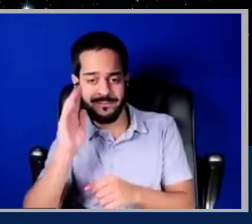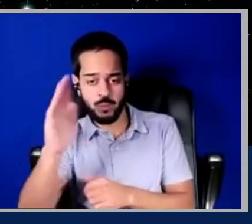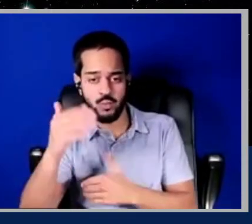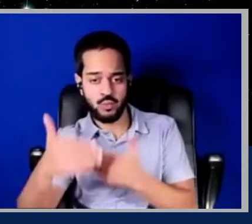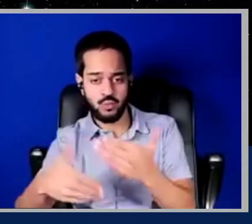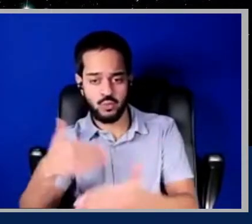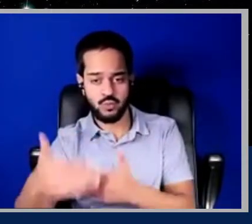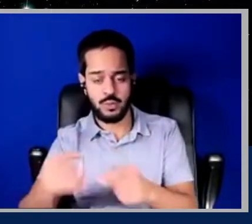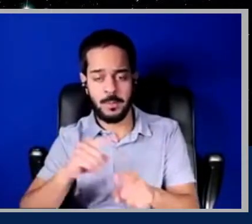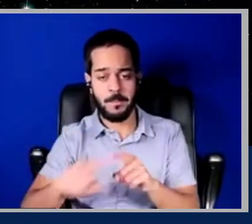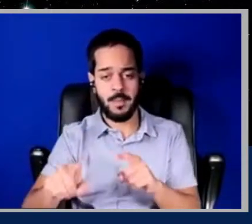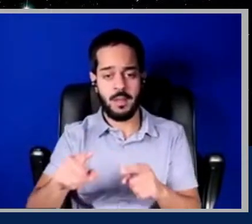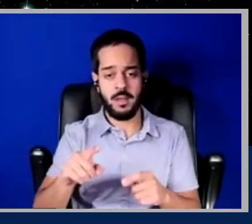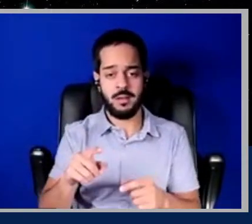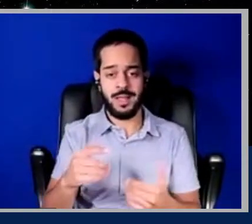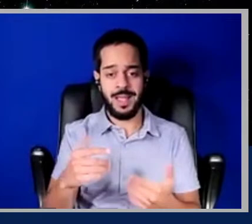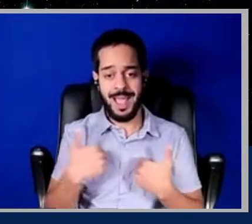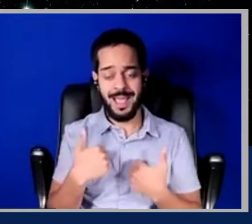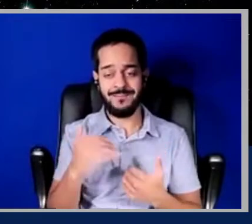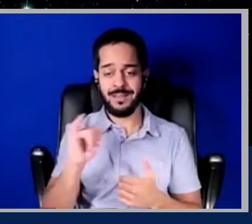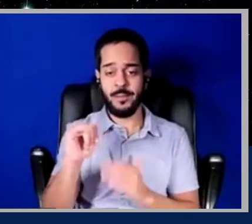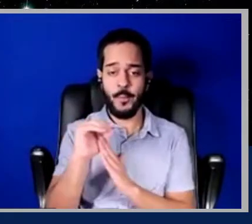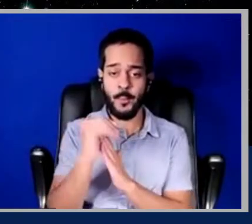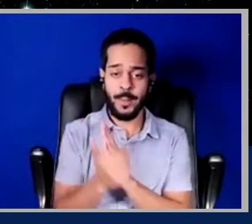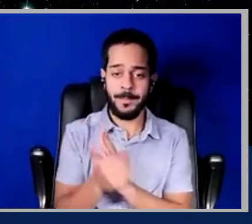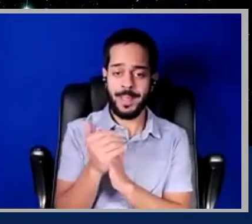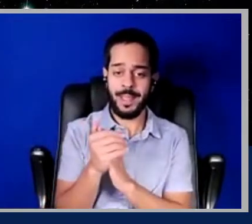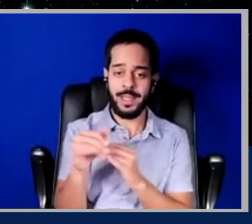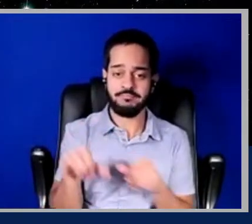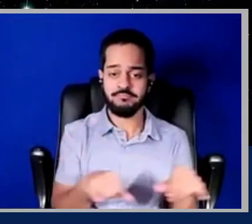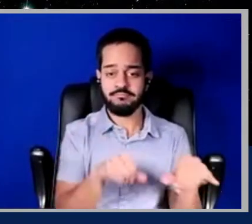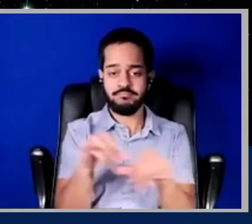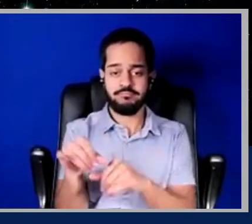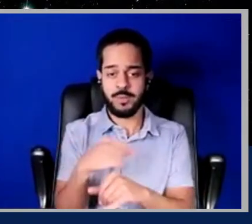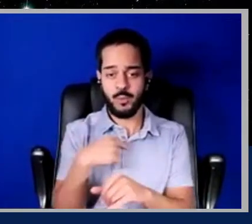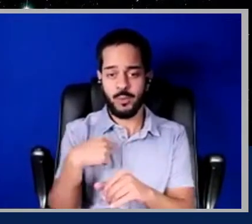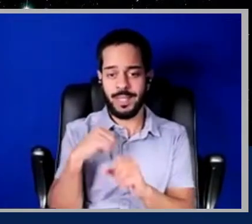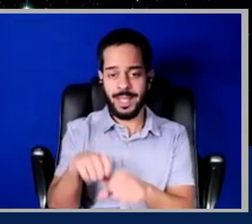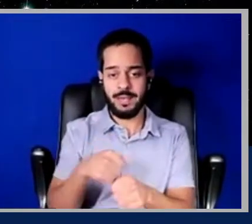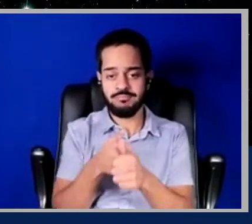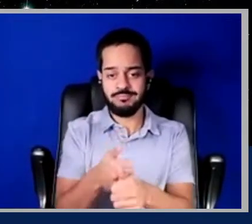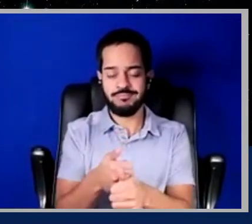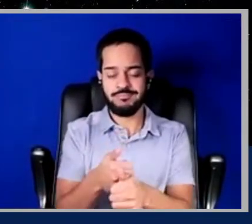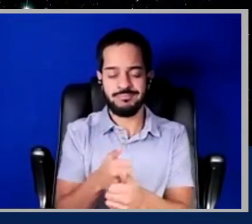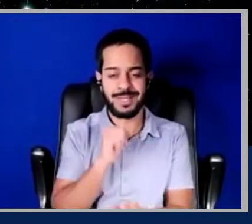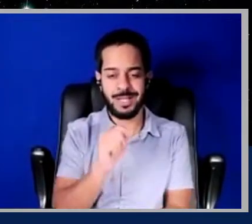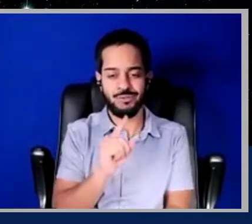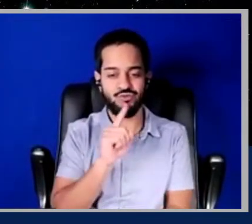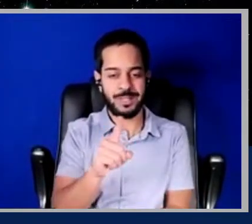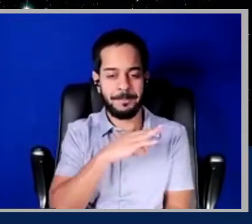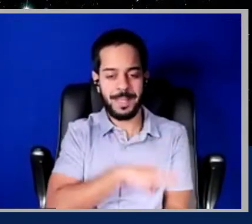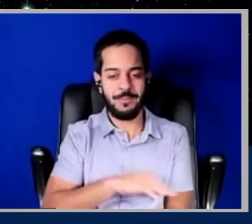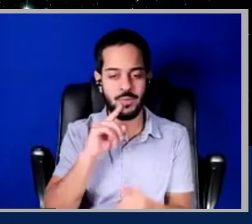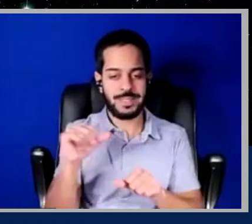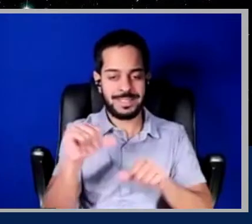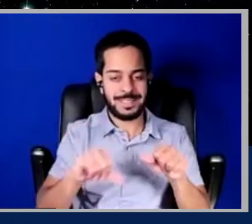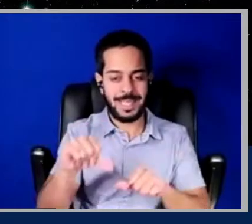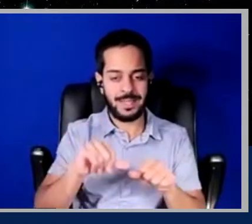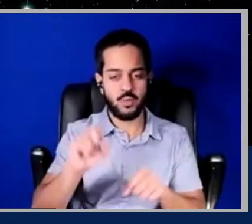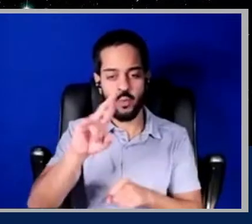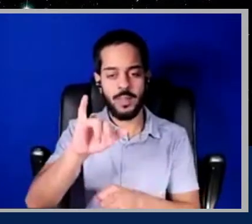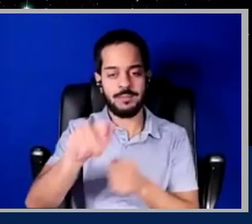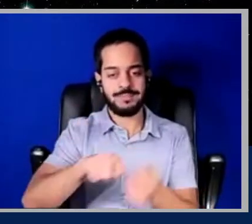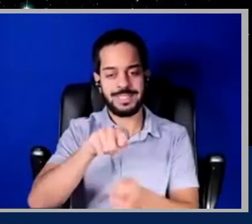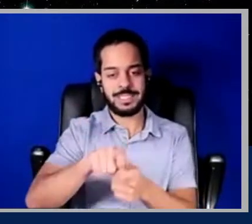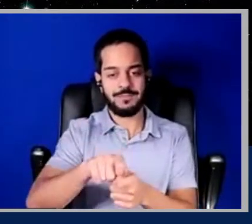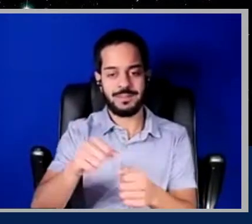absolute standard to adhere to is not necessarily conducive to the science itself or the data set itself, if